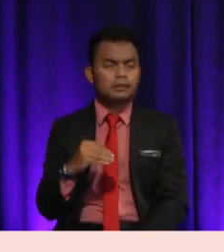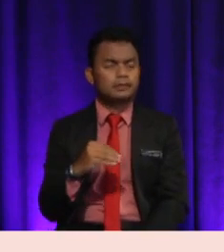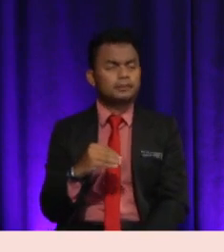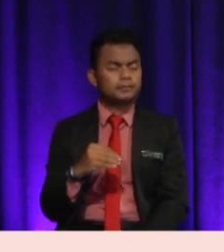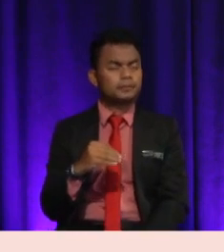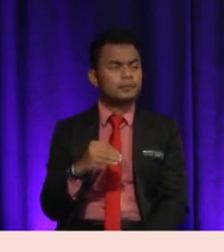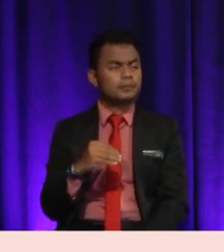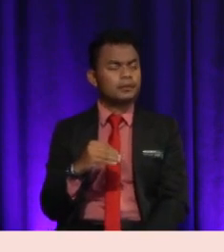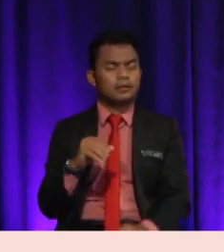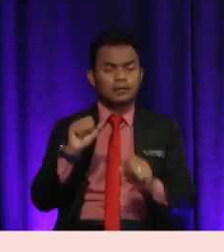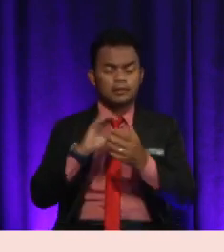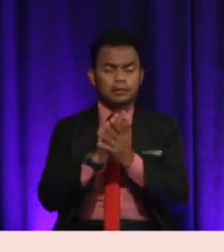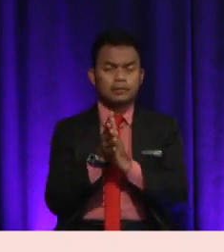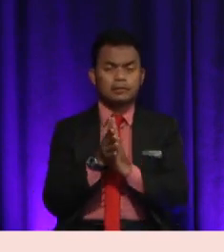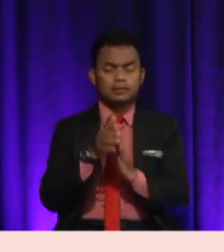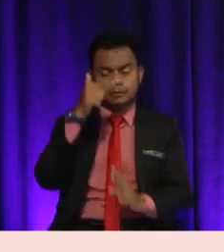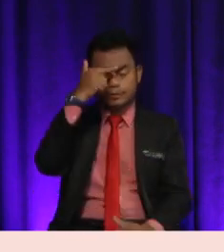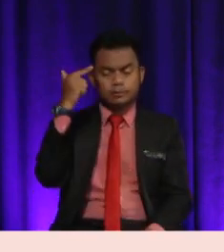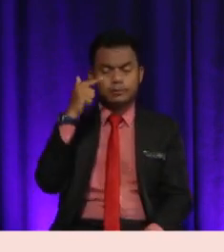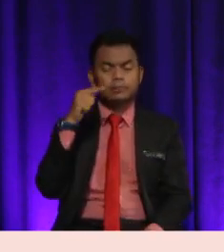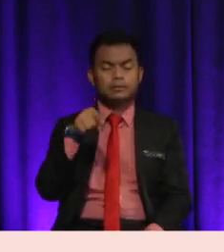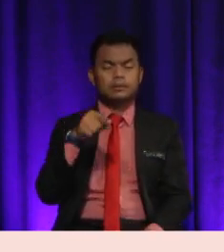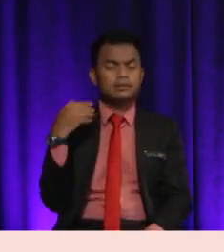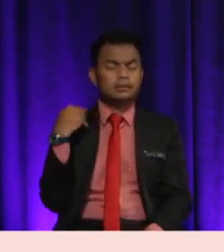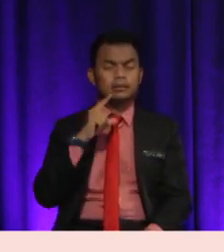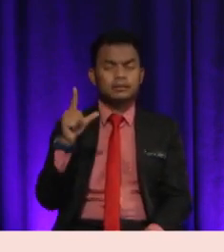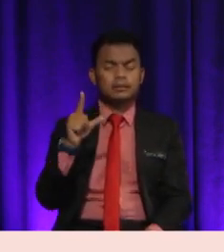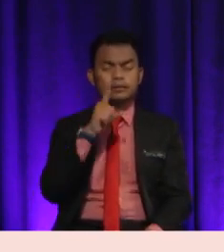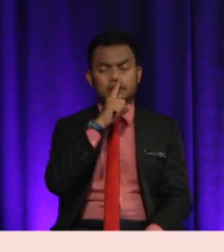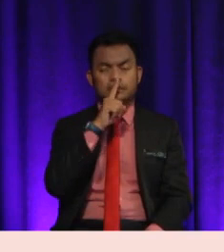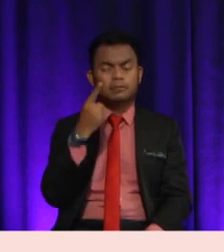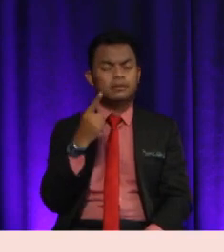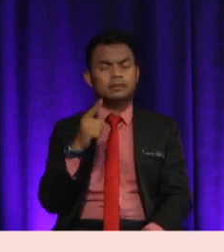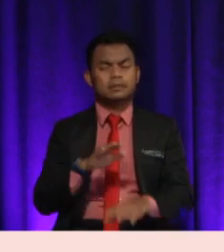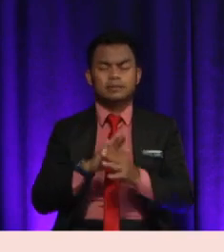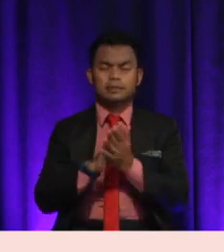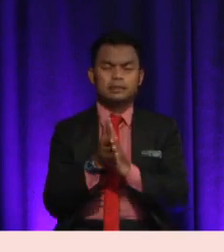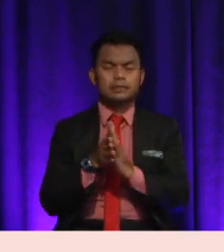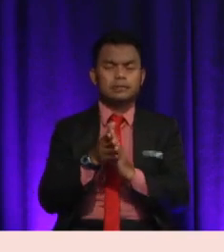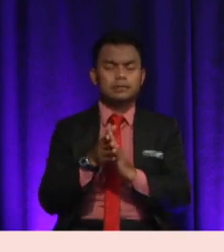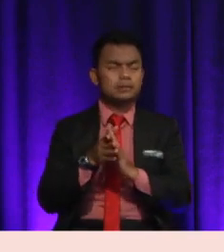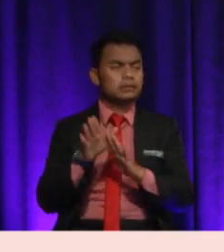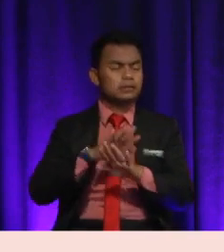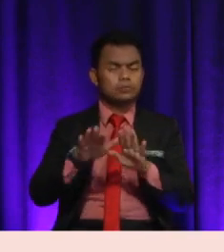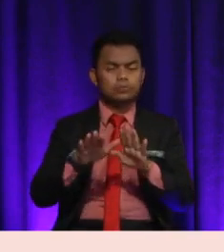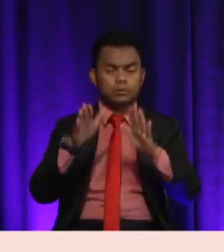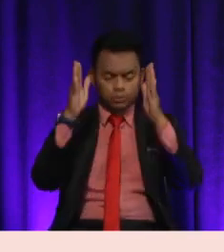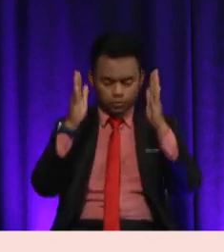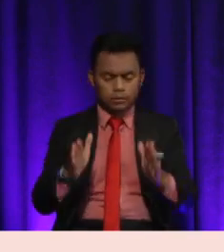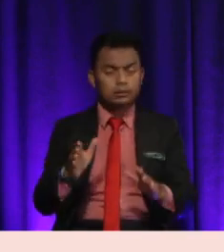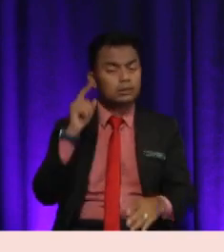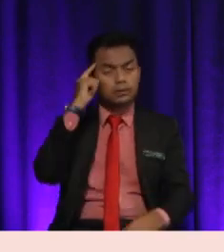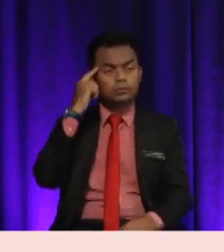the death of her daughter and husband had been caused by these spirits. That's where the answer is.